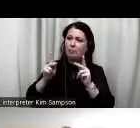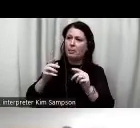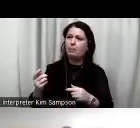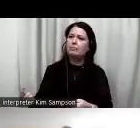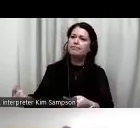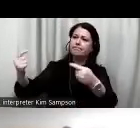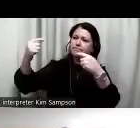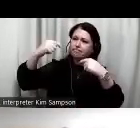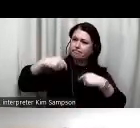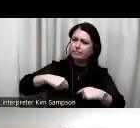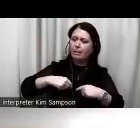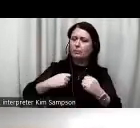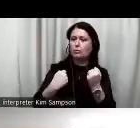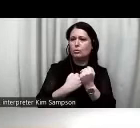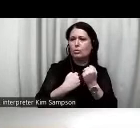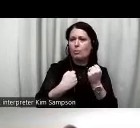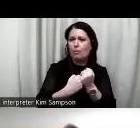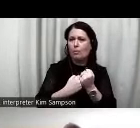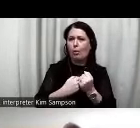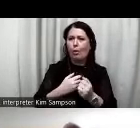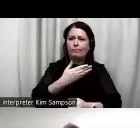amputee support groups.